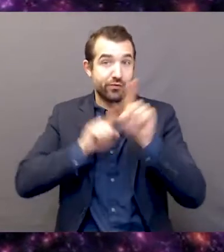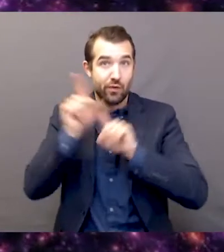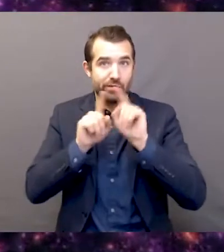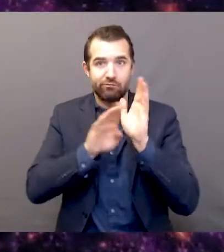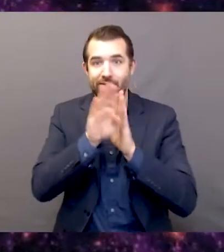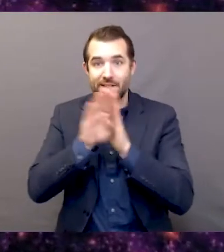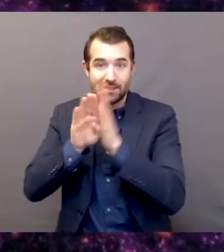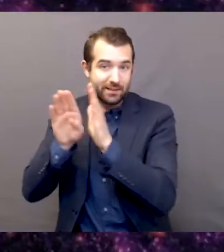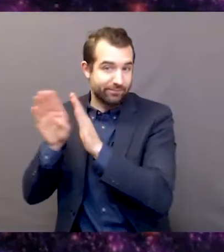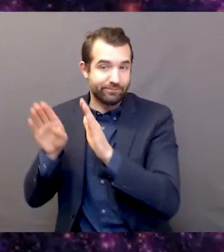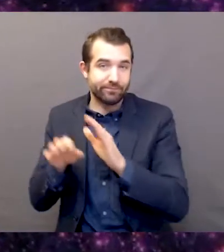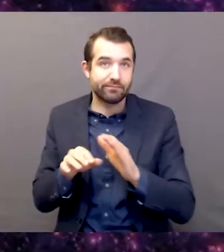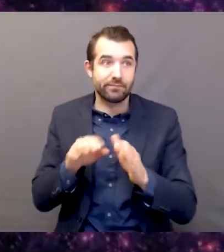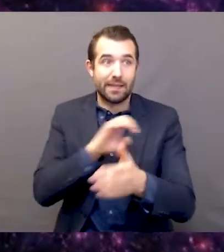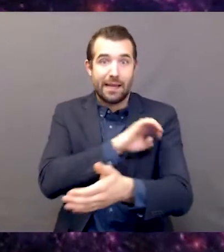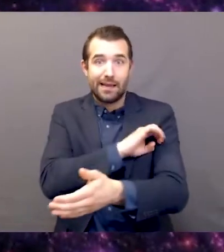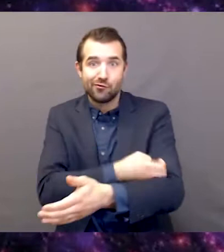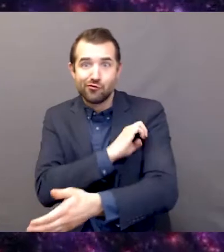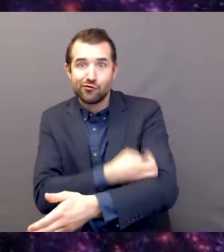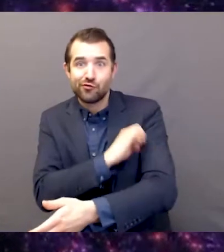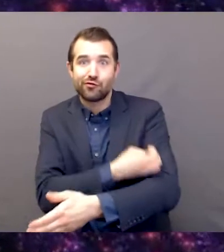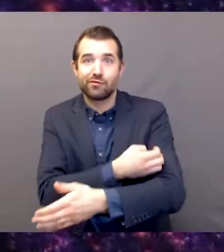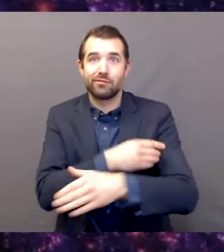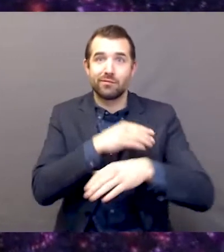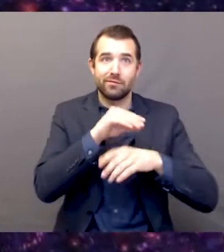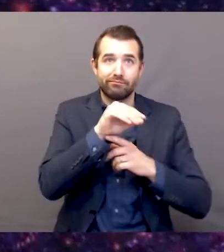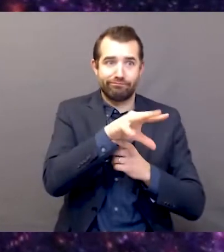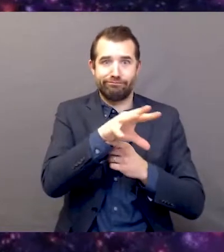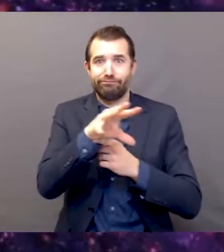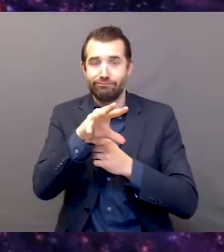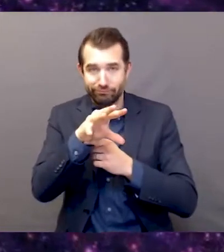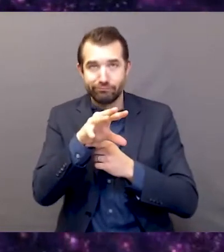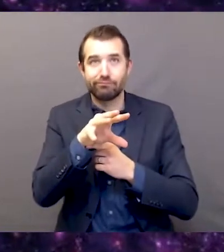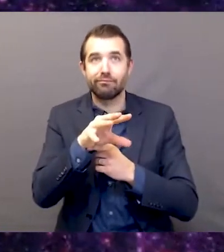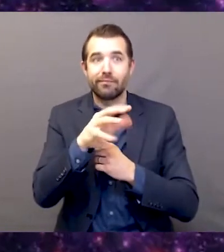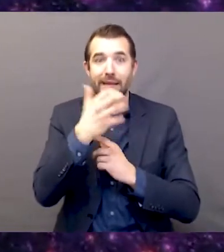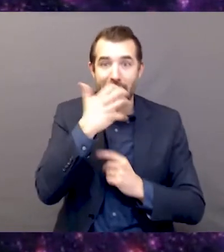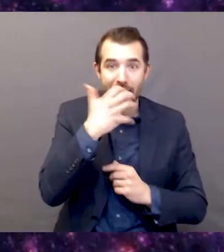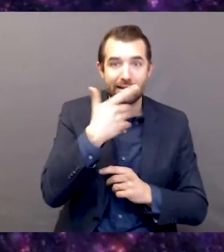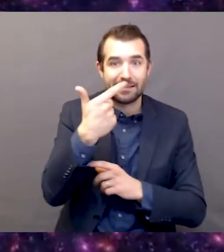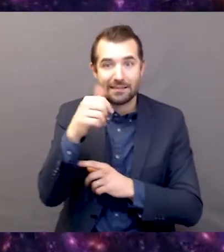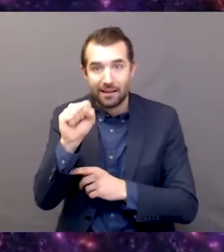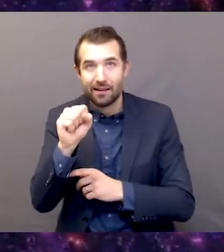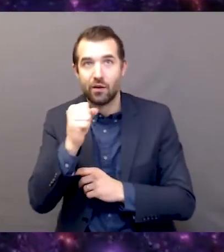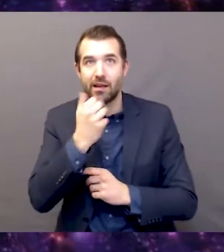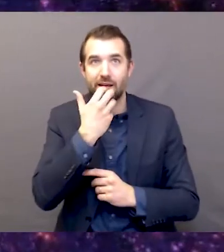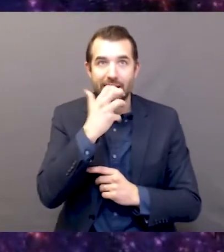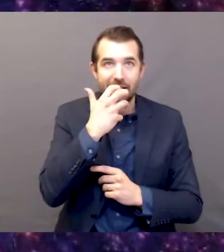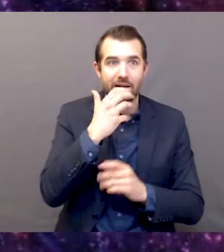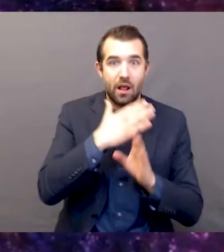holes were able to inject energy through jets, which also then serves to heat the gas. And you see one of the first studies of that